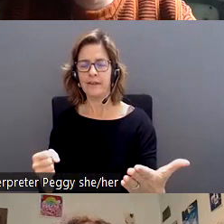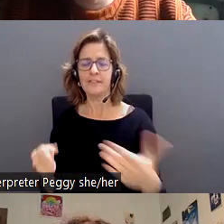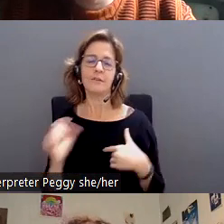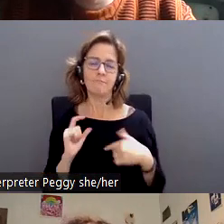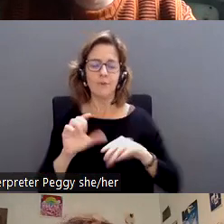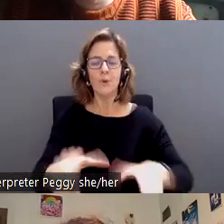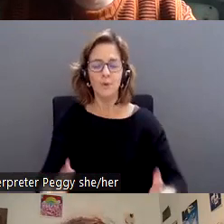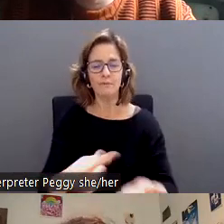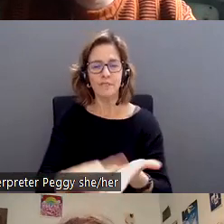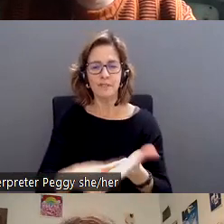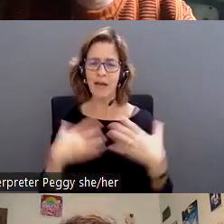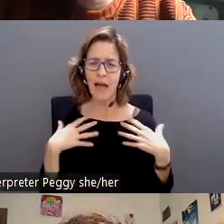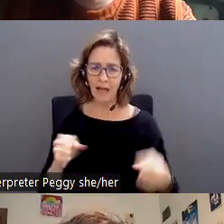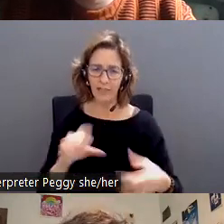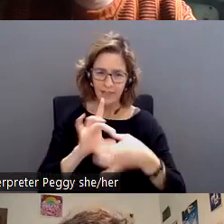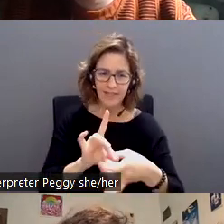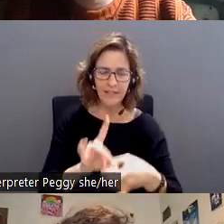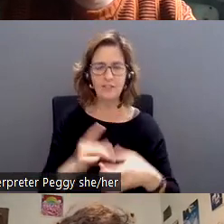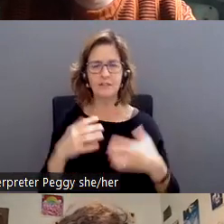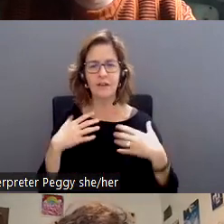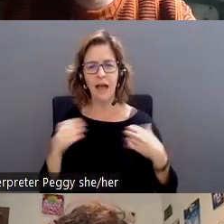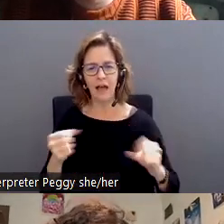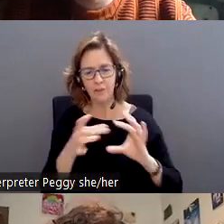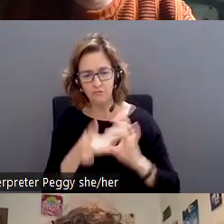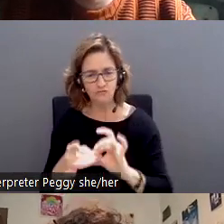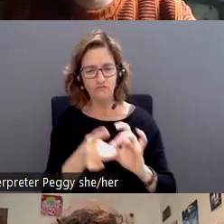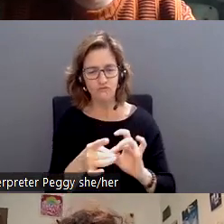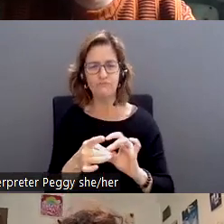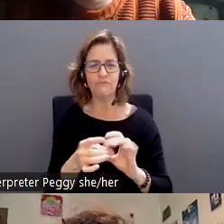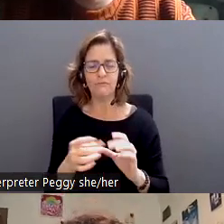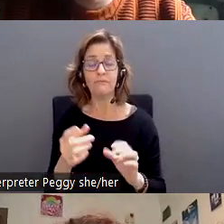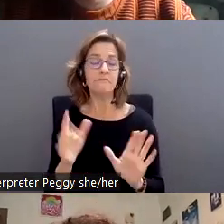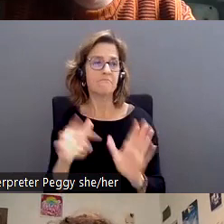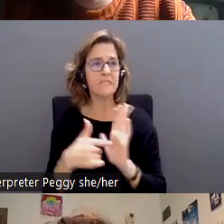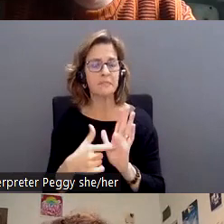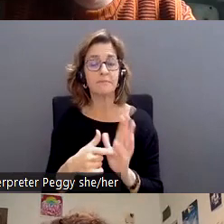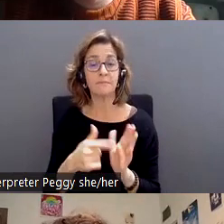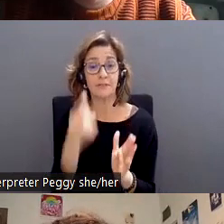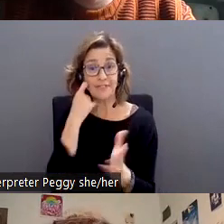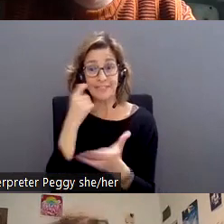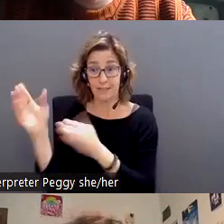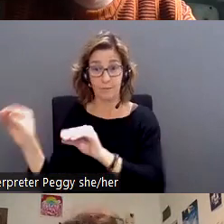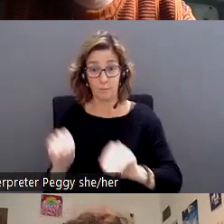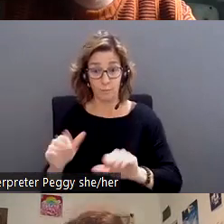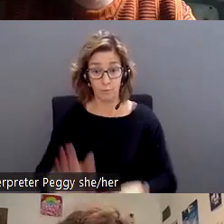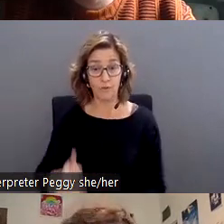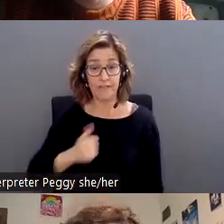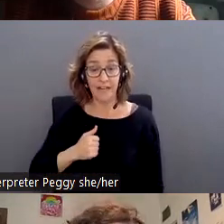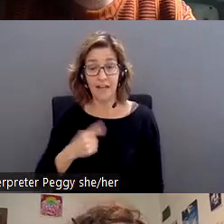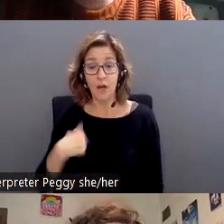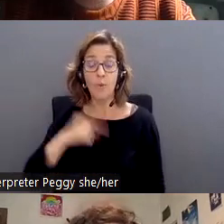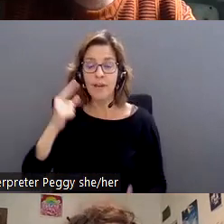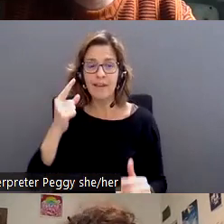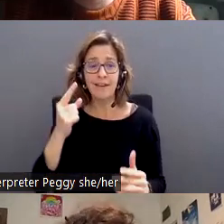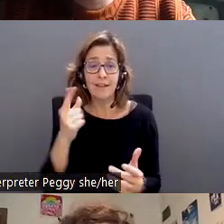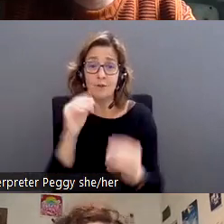discuss, for example, in our newcomer program, we have a whole sort of adult sex ed element,